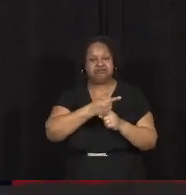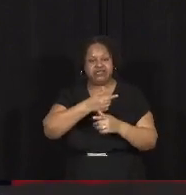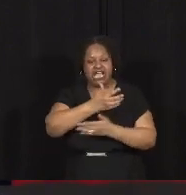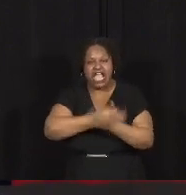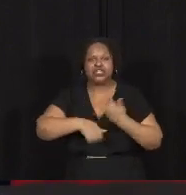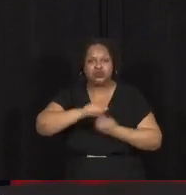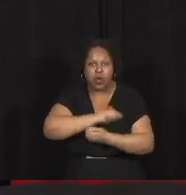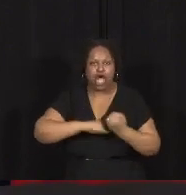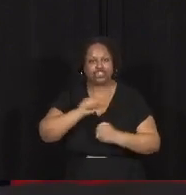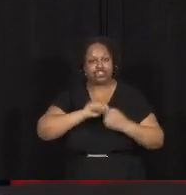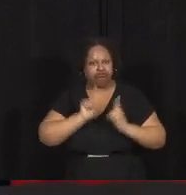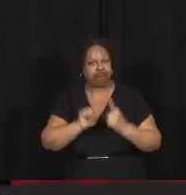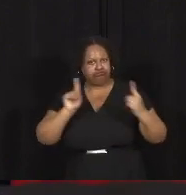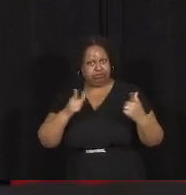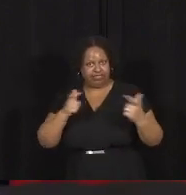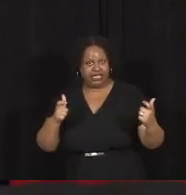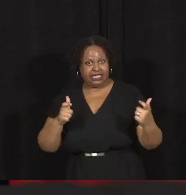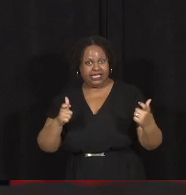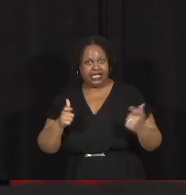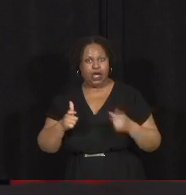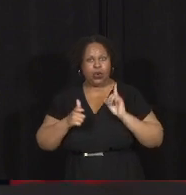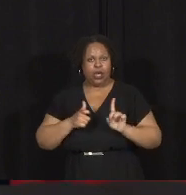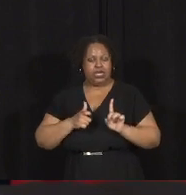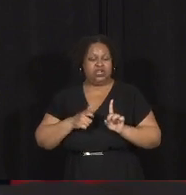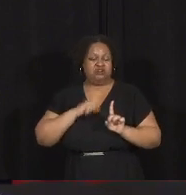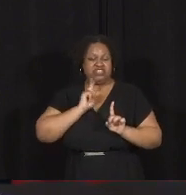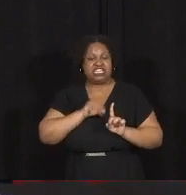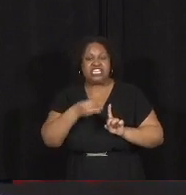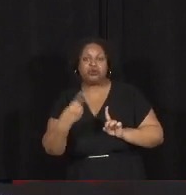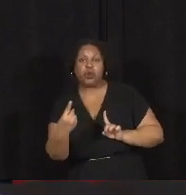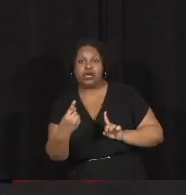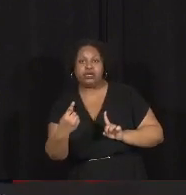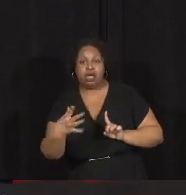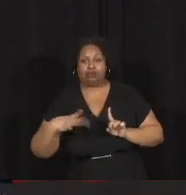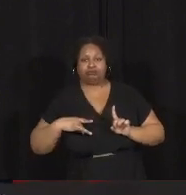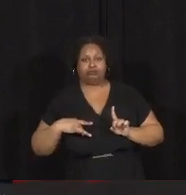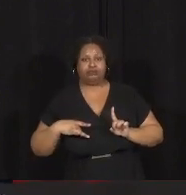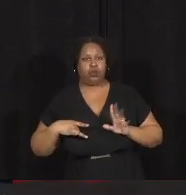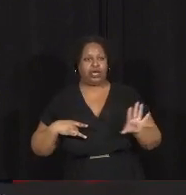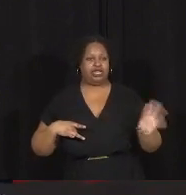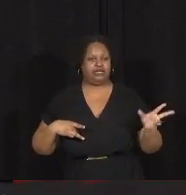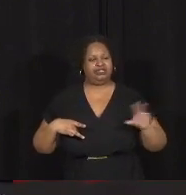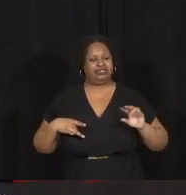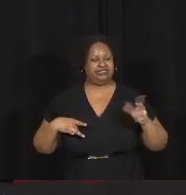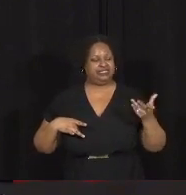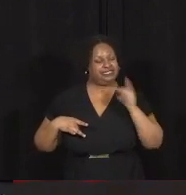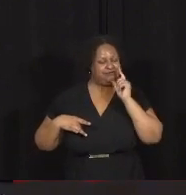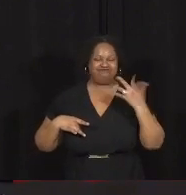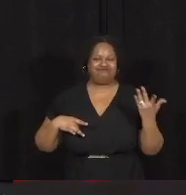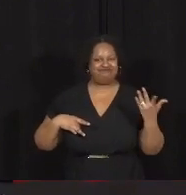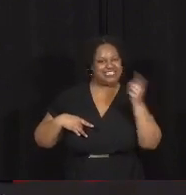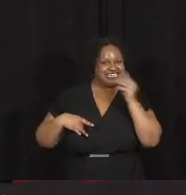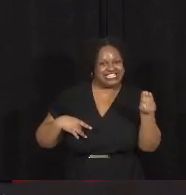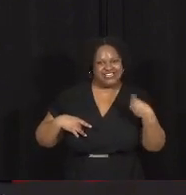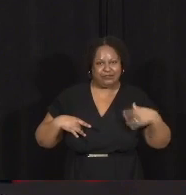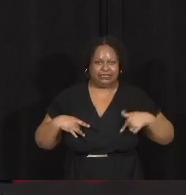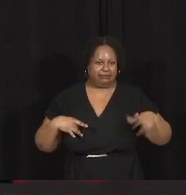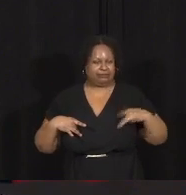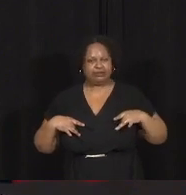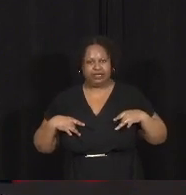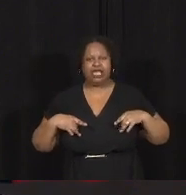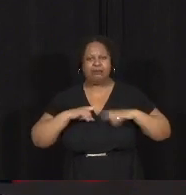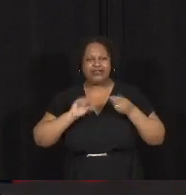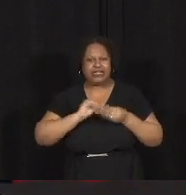managed, one of them to give it nobody and one just to give to me, you can see that the reproductive number then is less